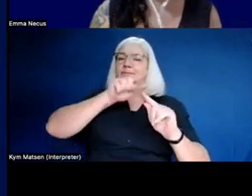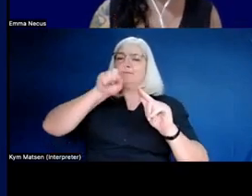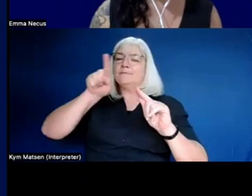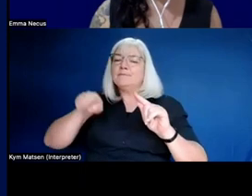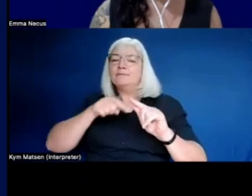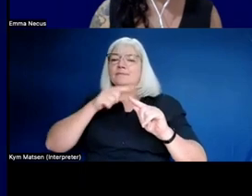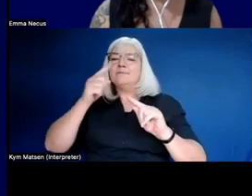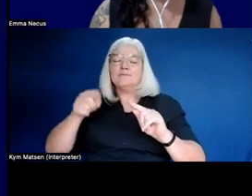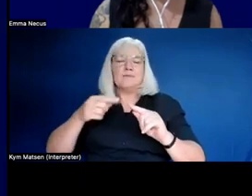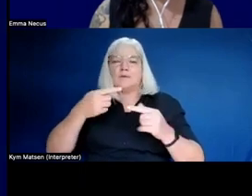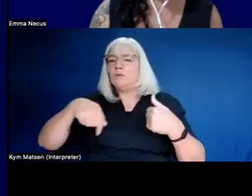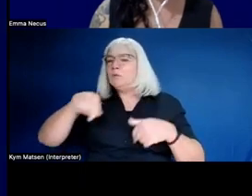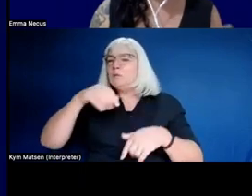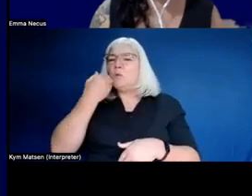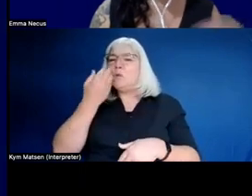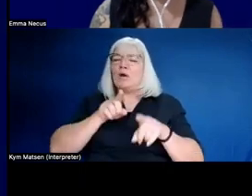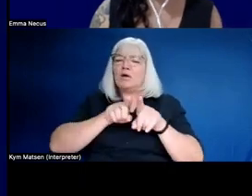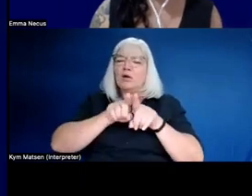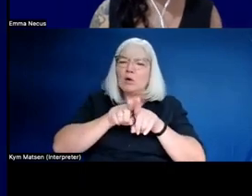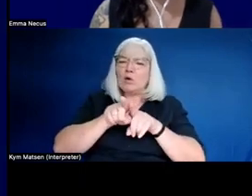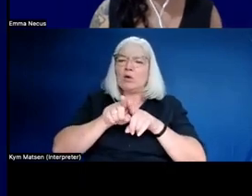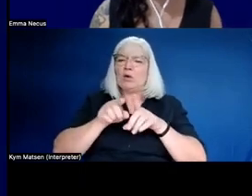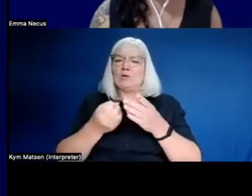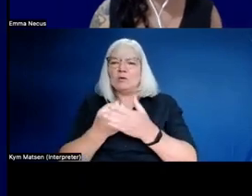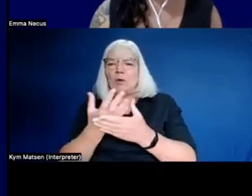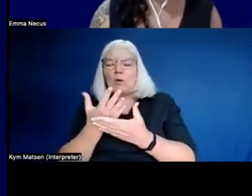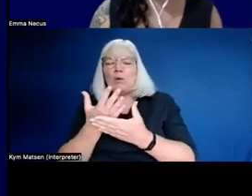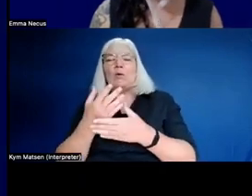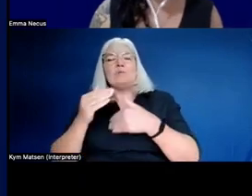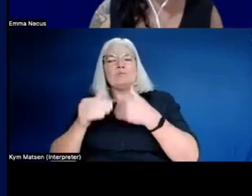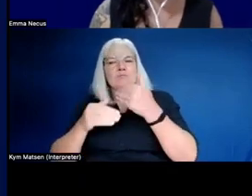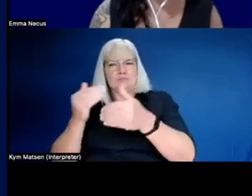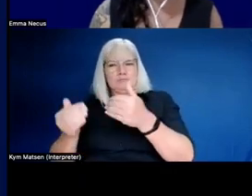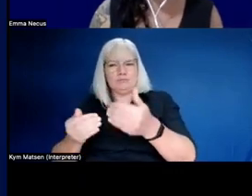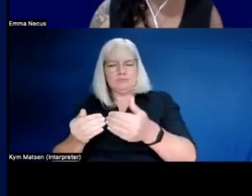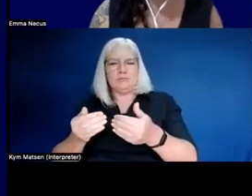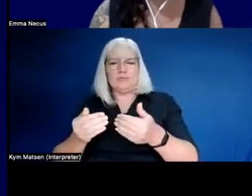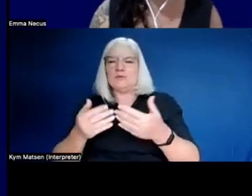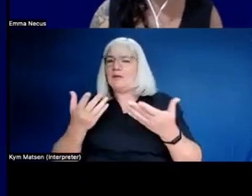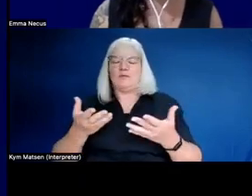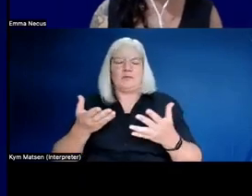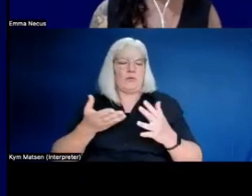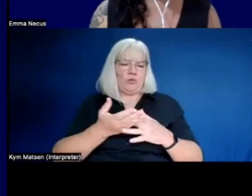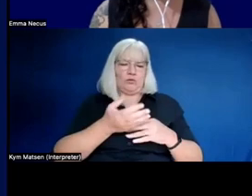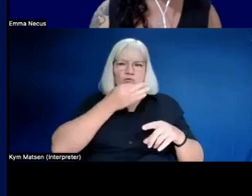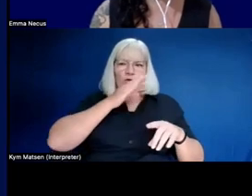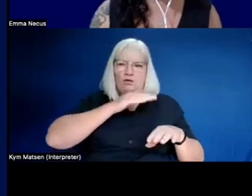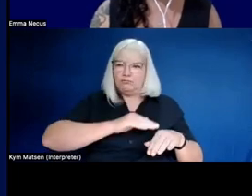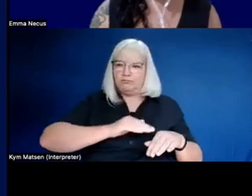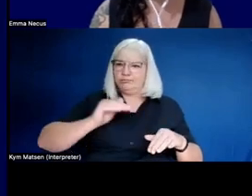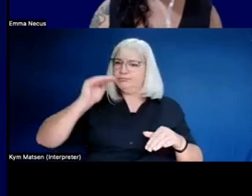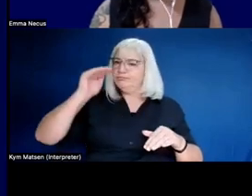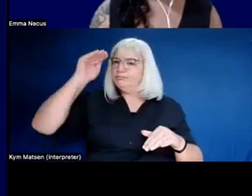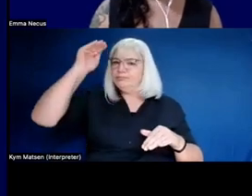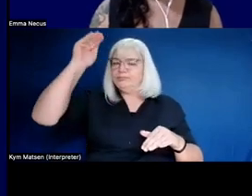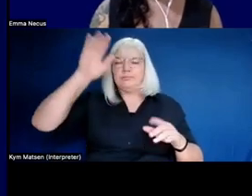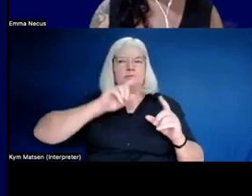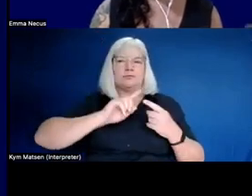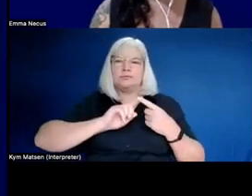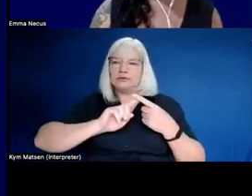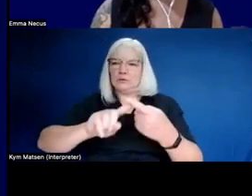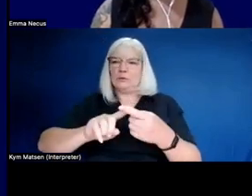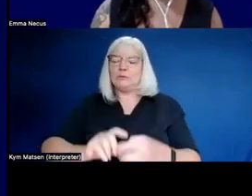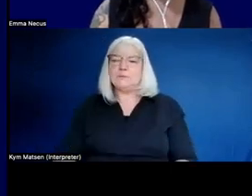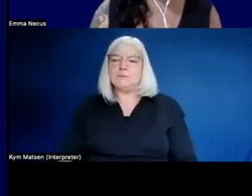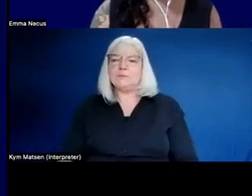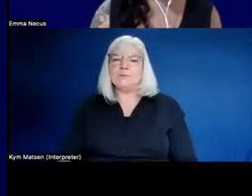and growing. And one of these elements influences the other throughout childhood and into adulthood, I believe. And